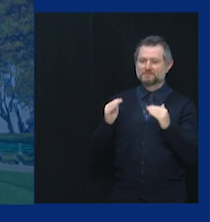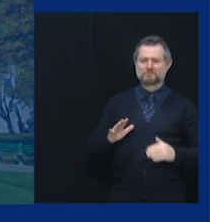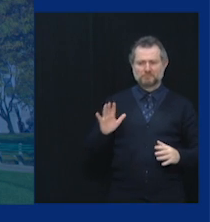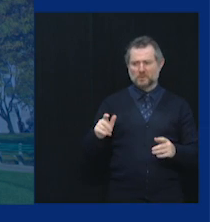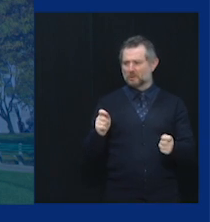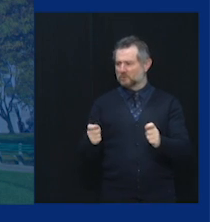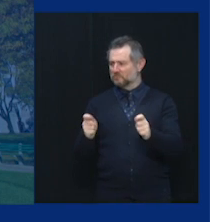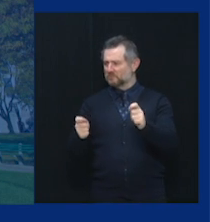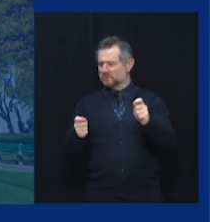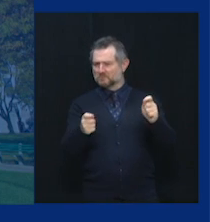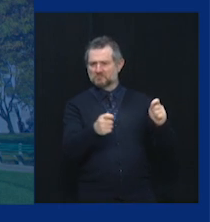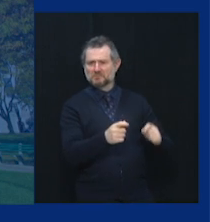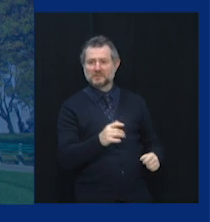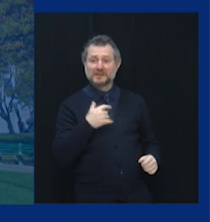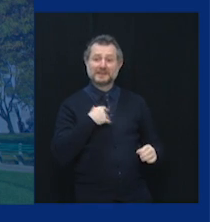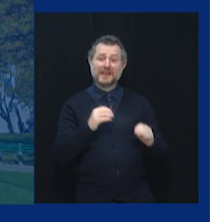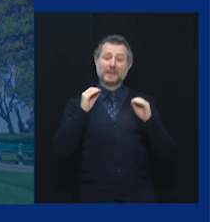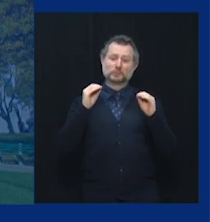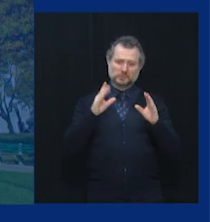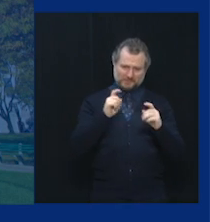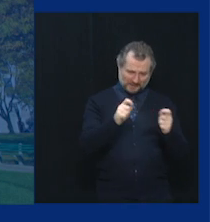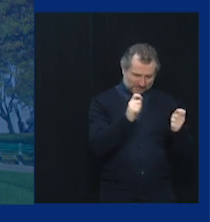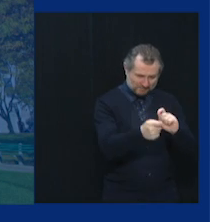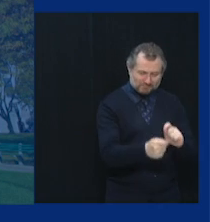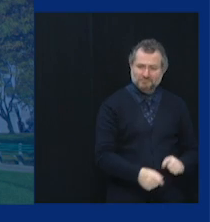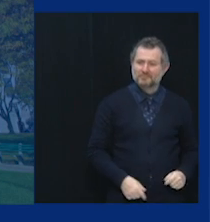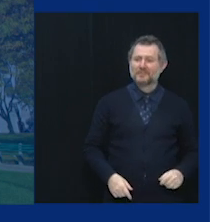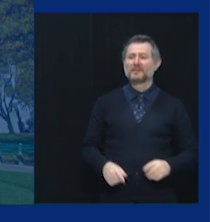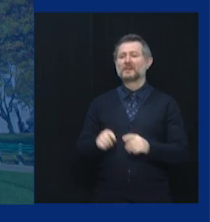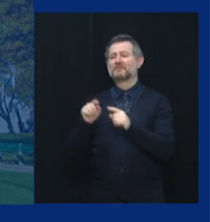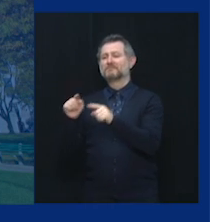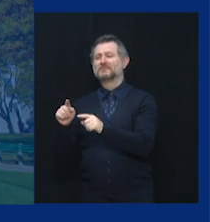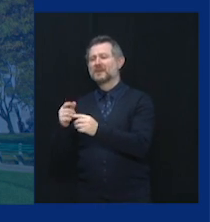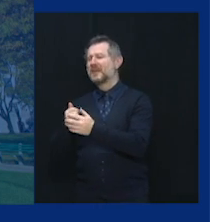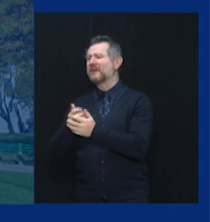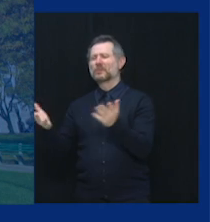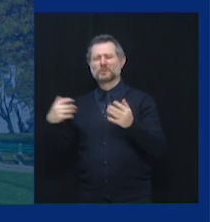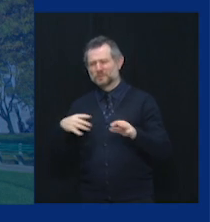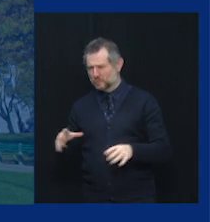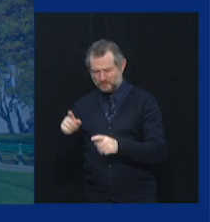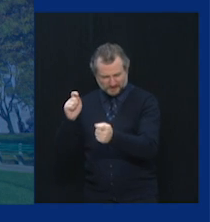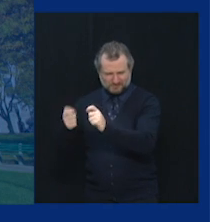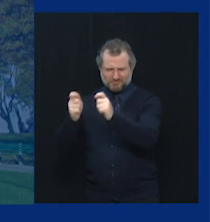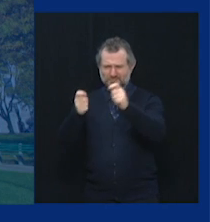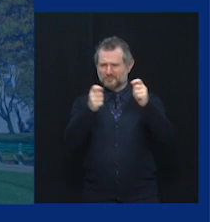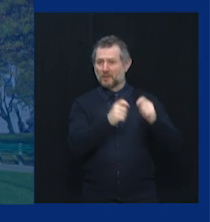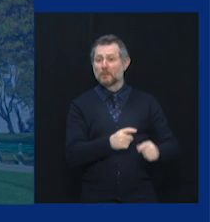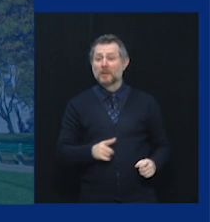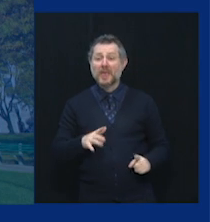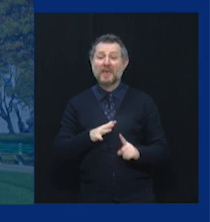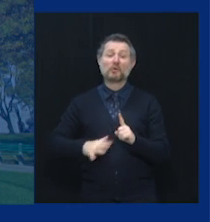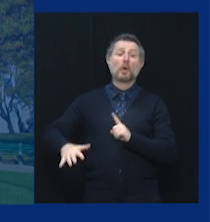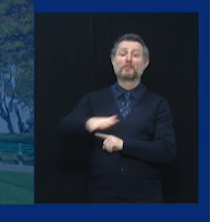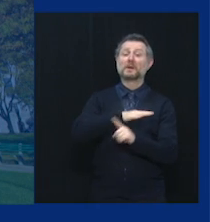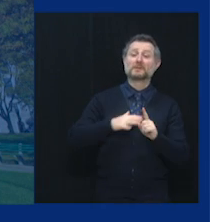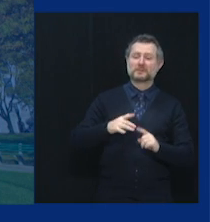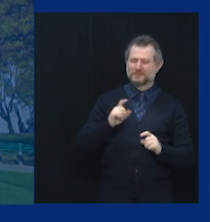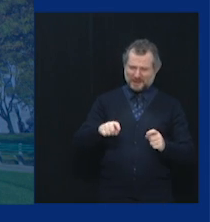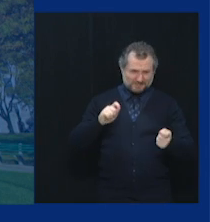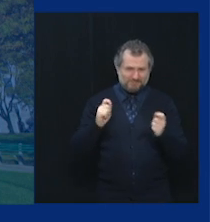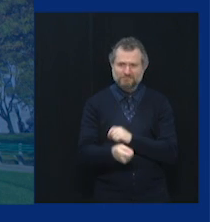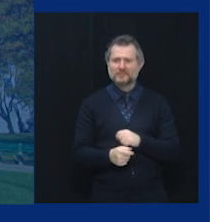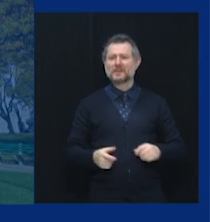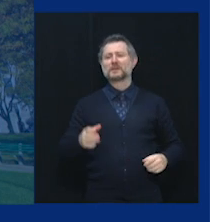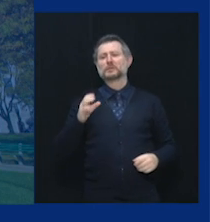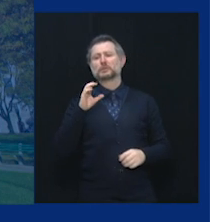periodically. Education has to reform. Everything we do has to reform. The environment has to reform. Criminal justice system has